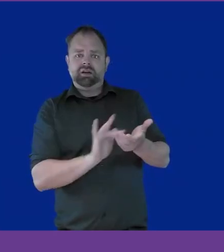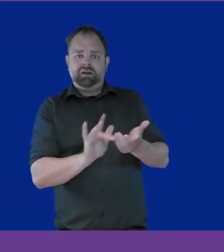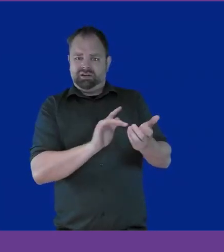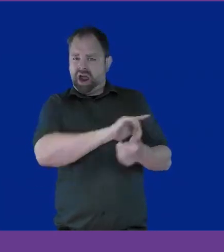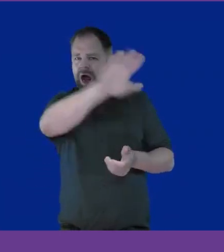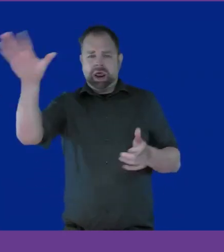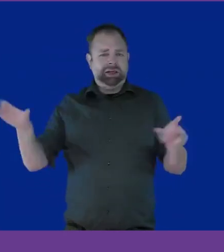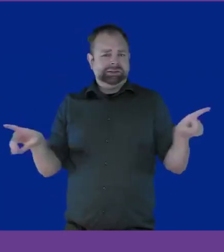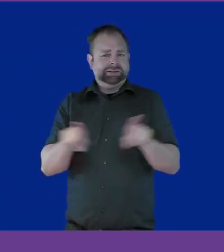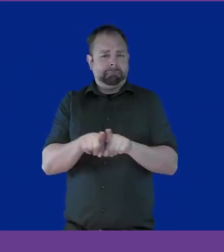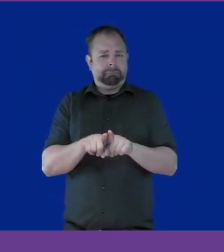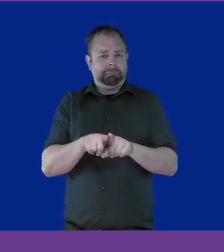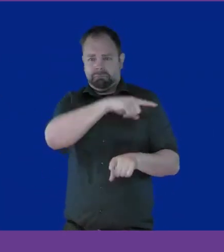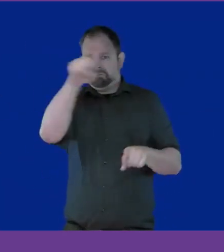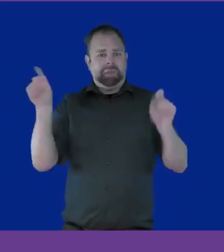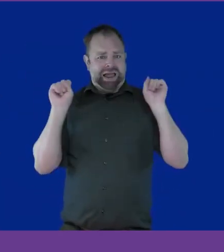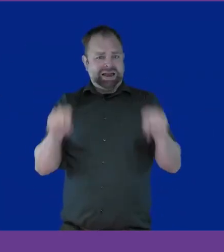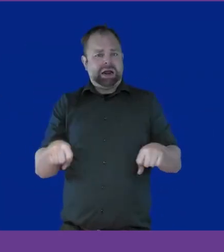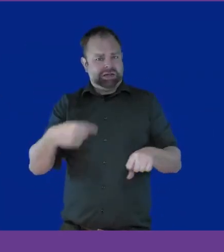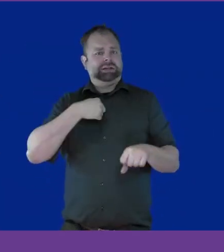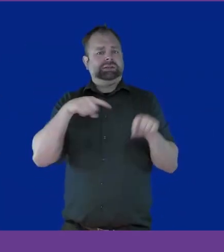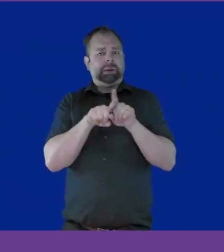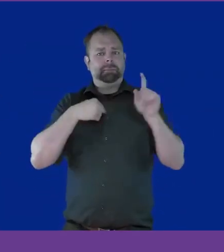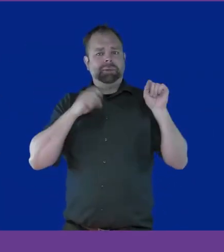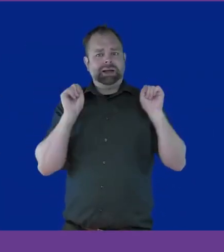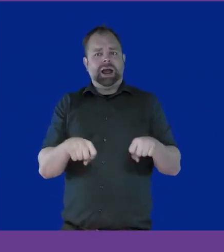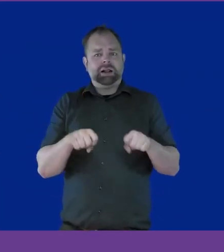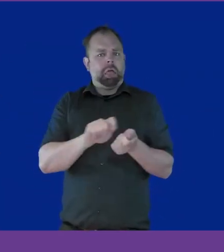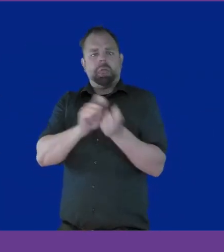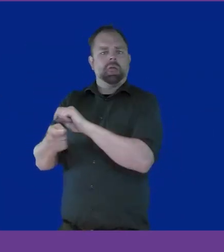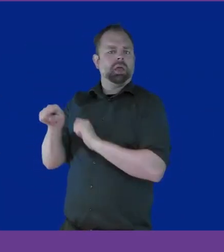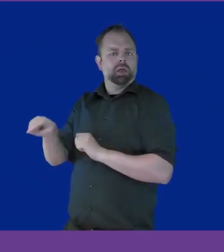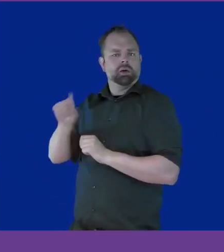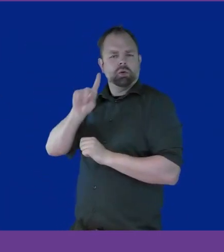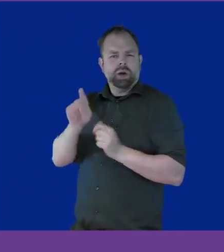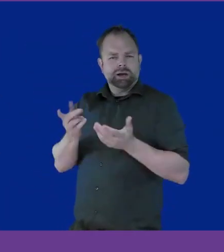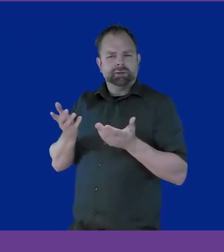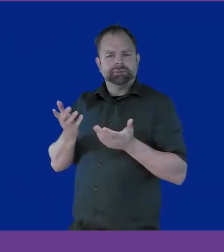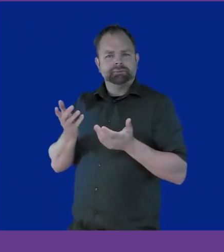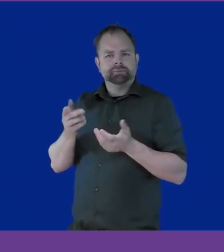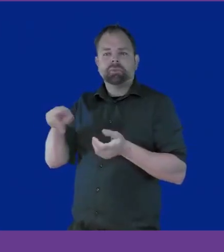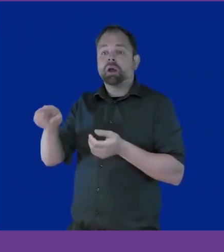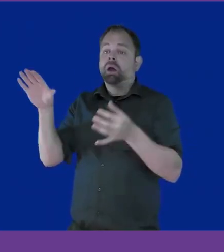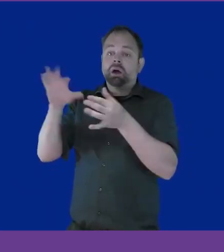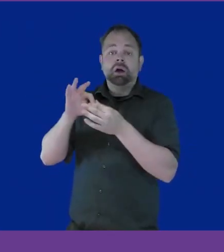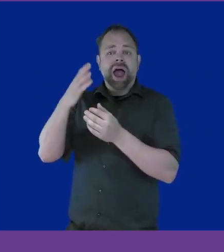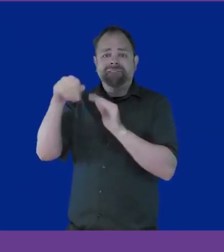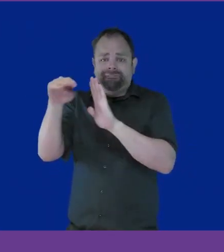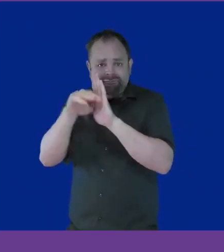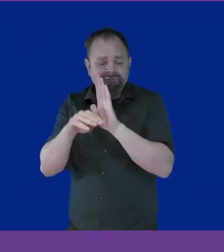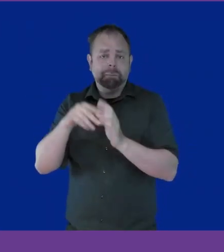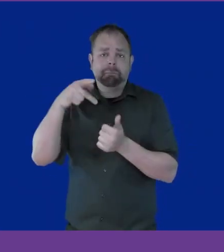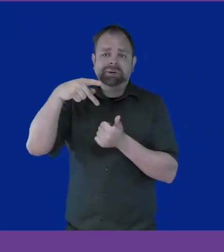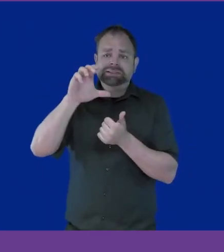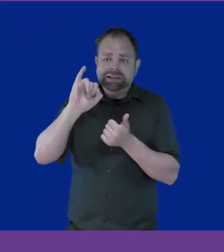other solutions are properly tested and work correctly, like Daniel here was showing earlier, for instance. So